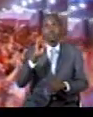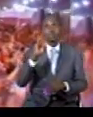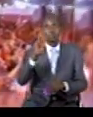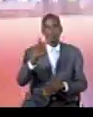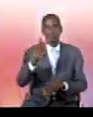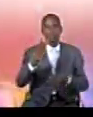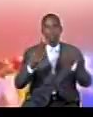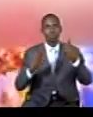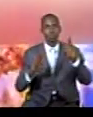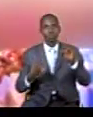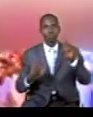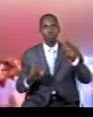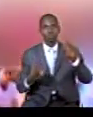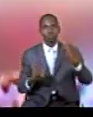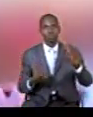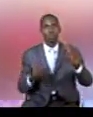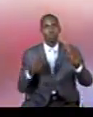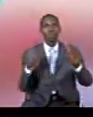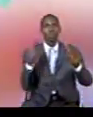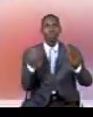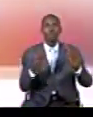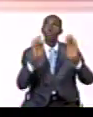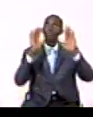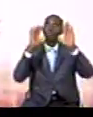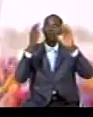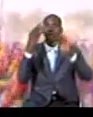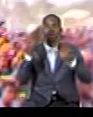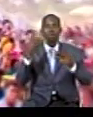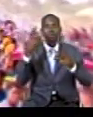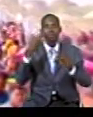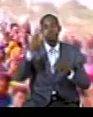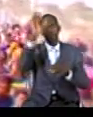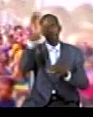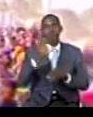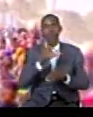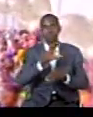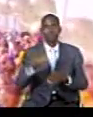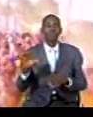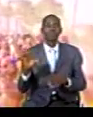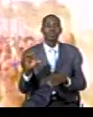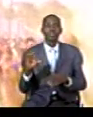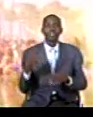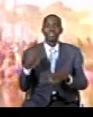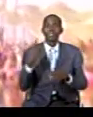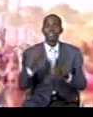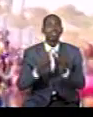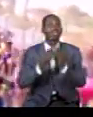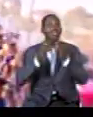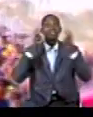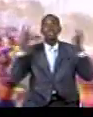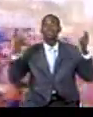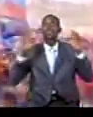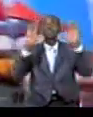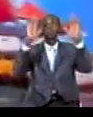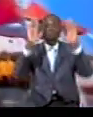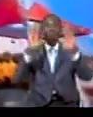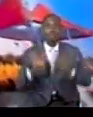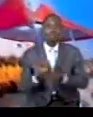November 2021, the wonders of the cross. And in December 2021, the great miracle